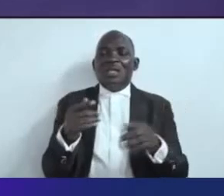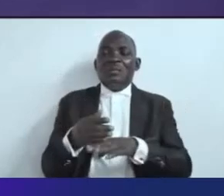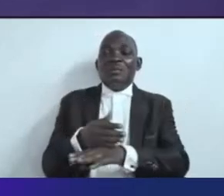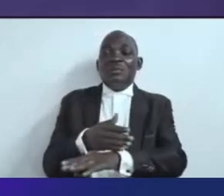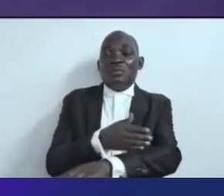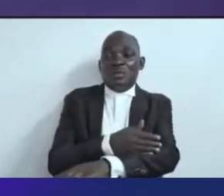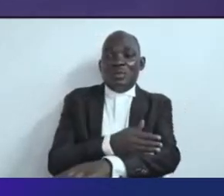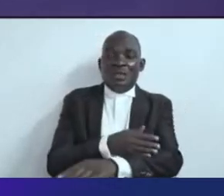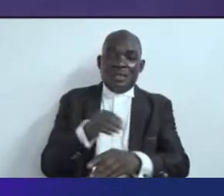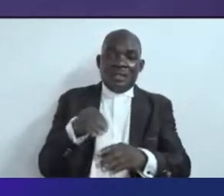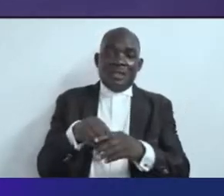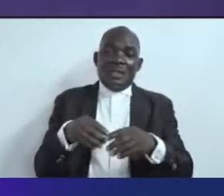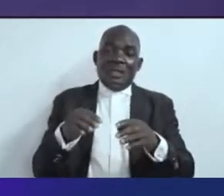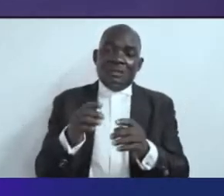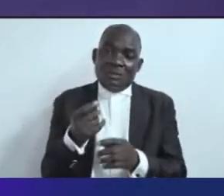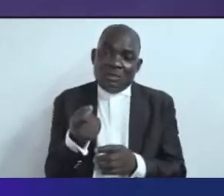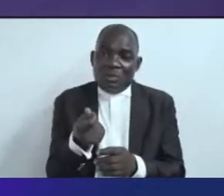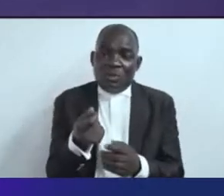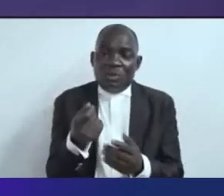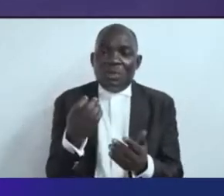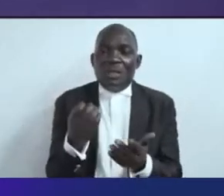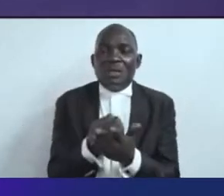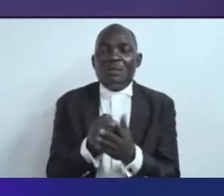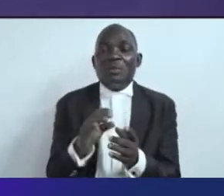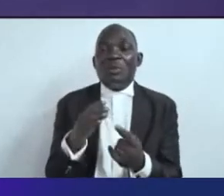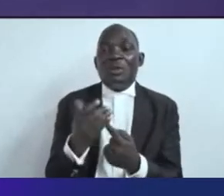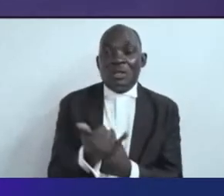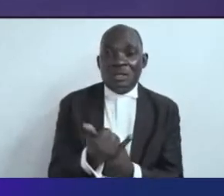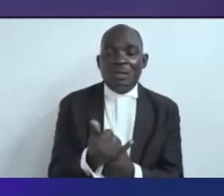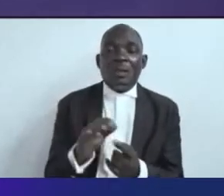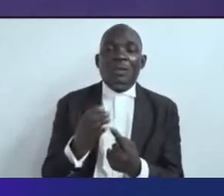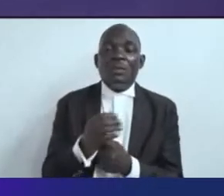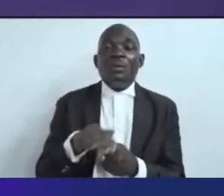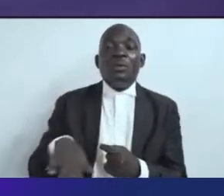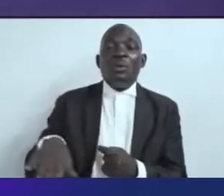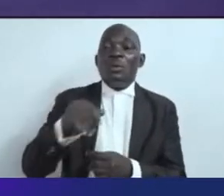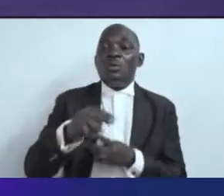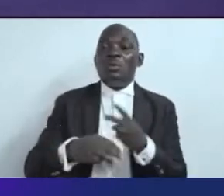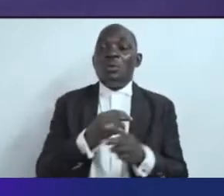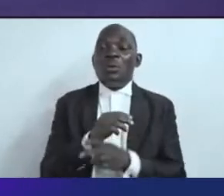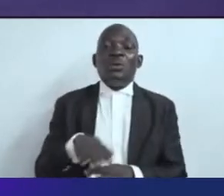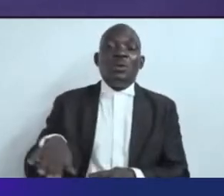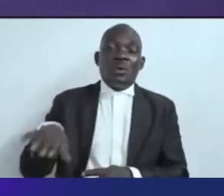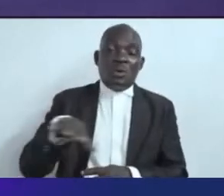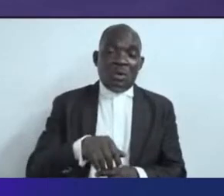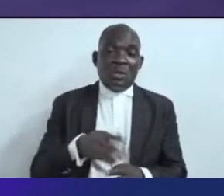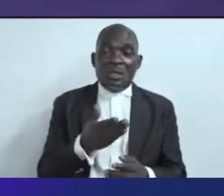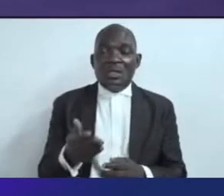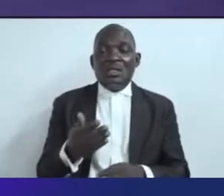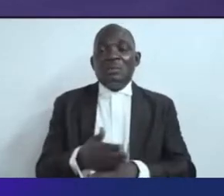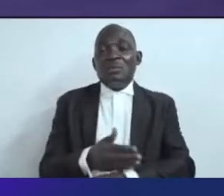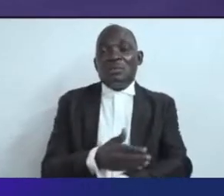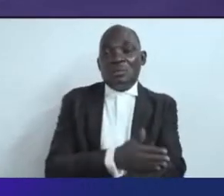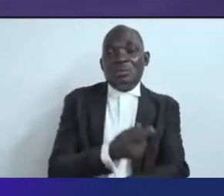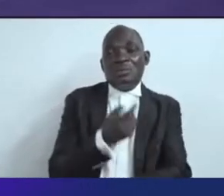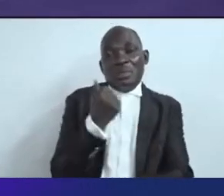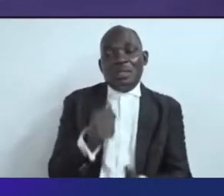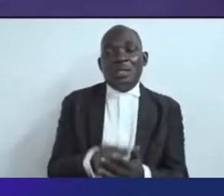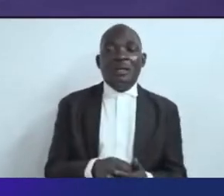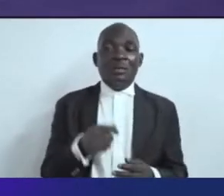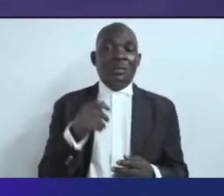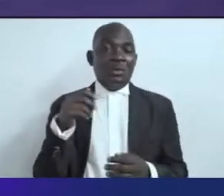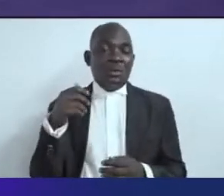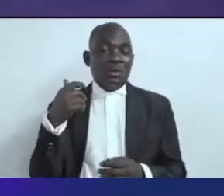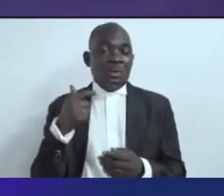in macroeconomic conditions literally everywhere. On the global side, things are improving. Growth is